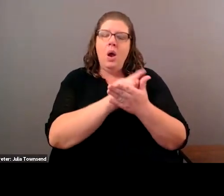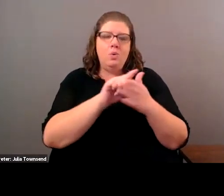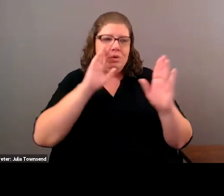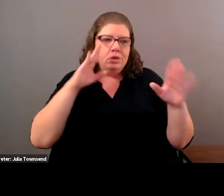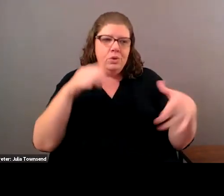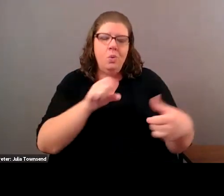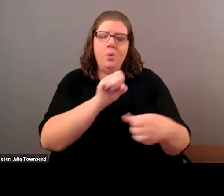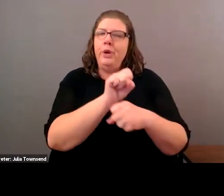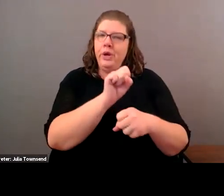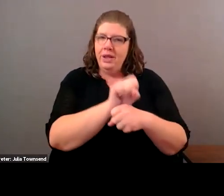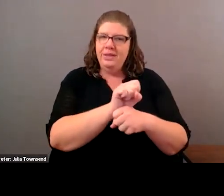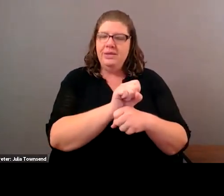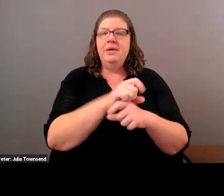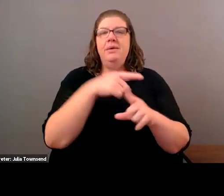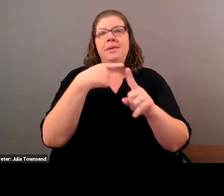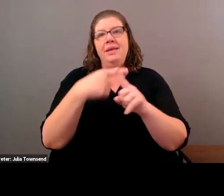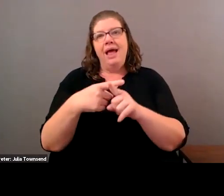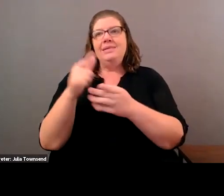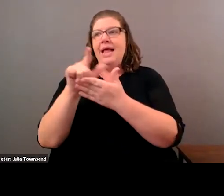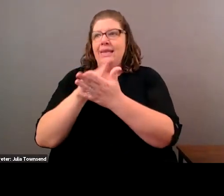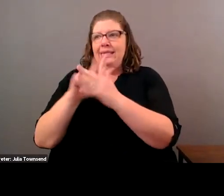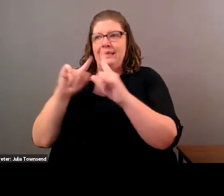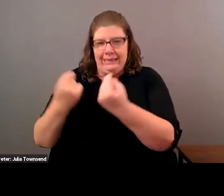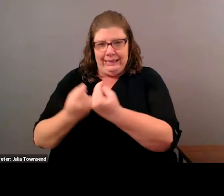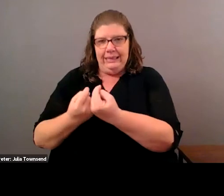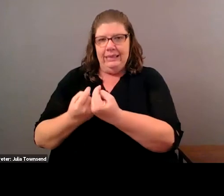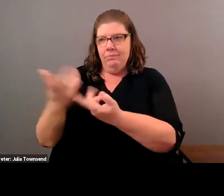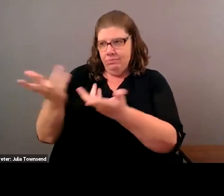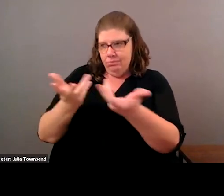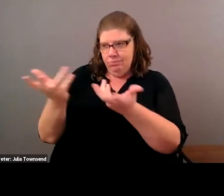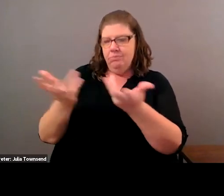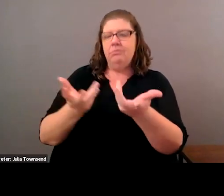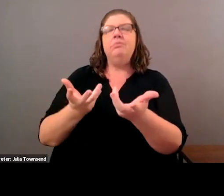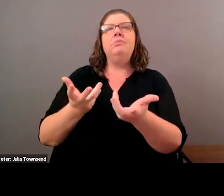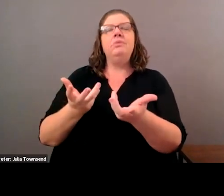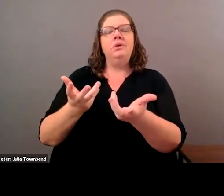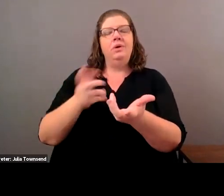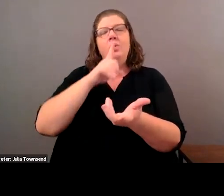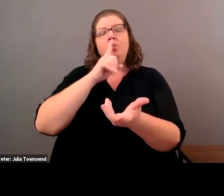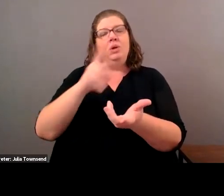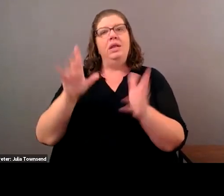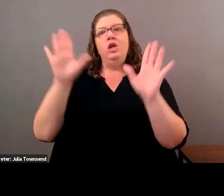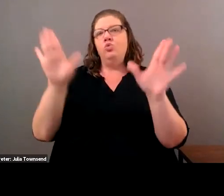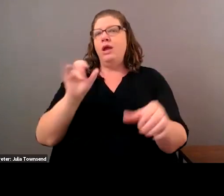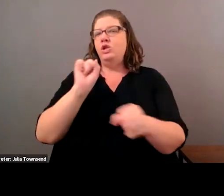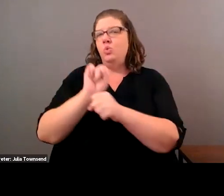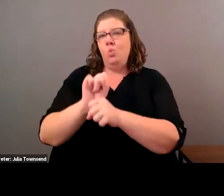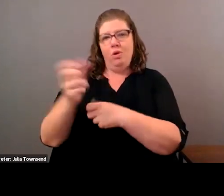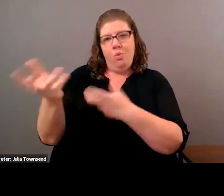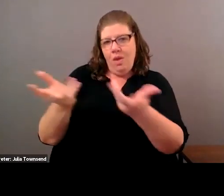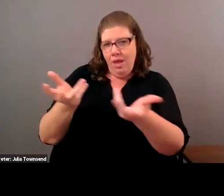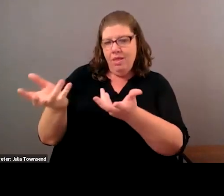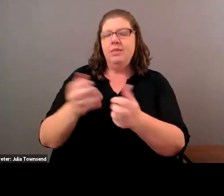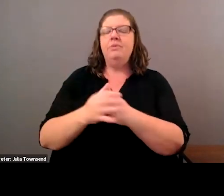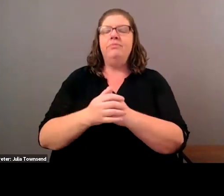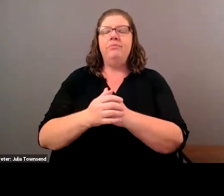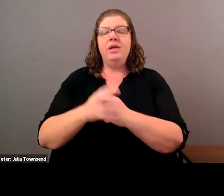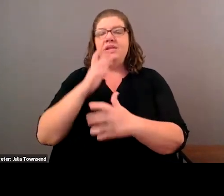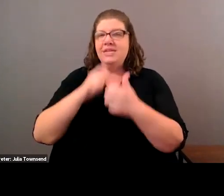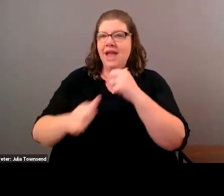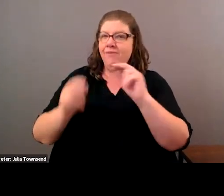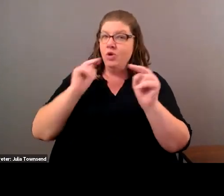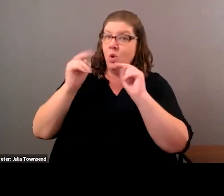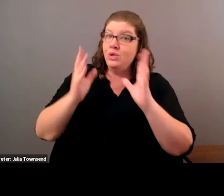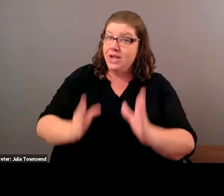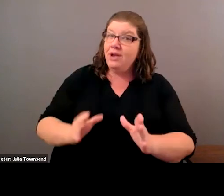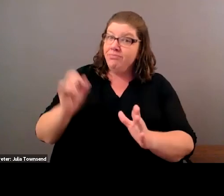it, as well as the legal team. They were just really great to work with. Definitely tough negotiators, but